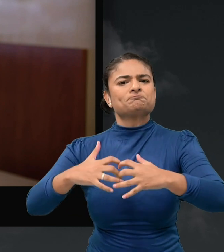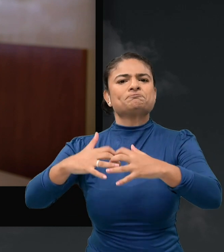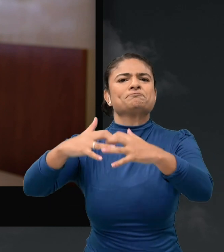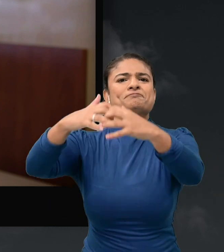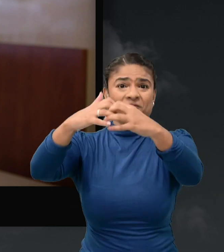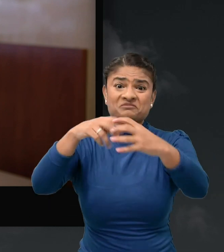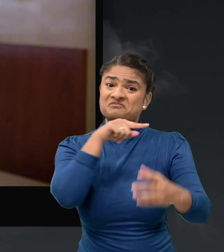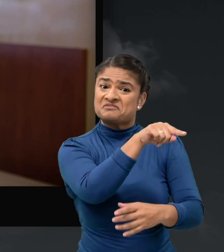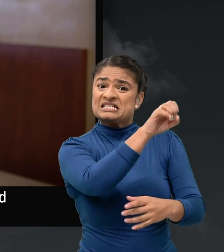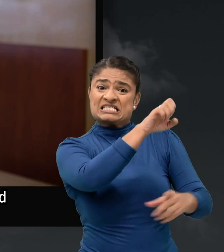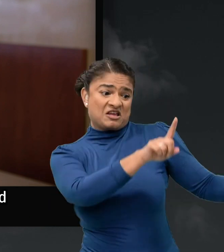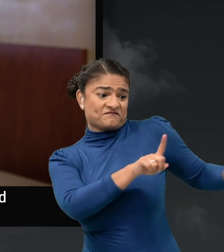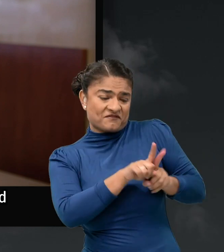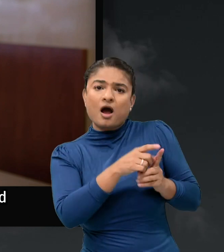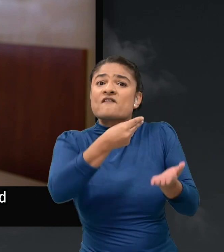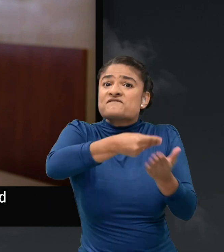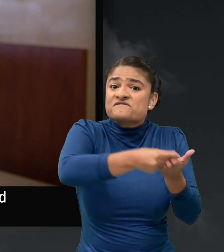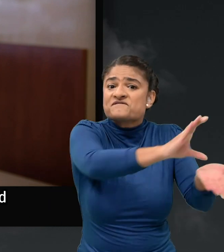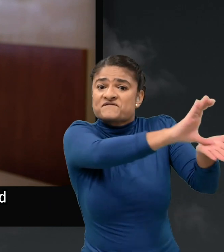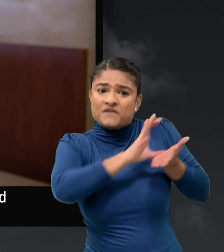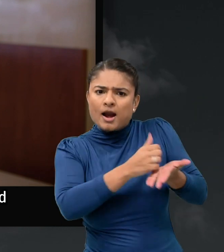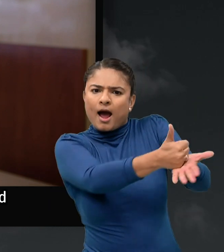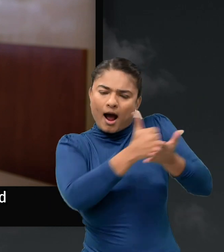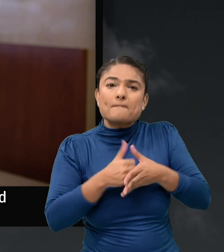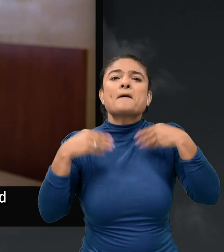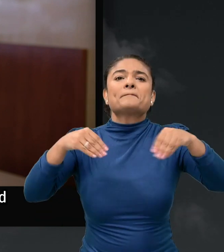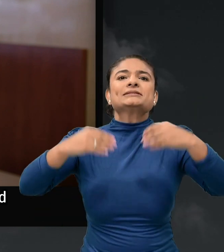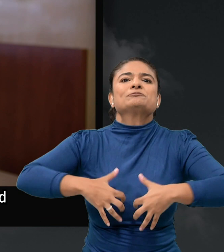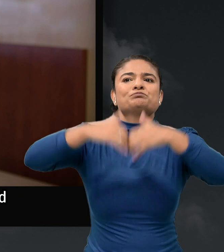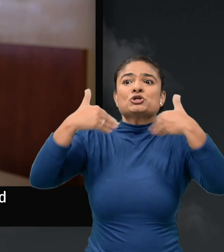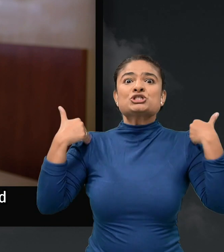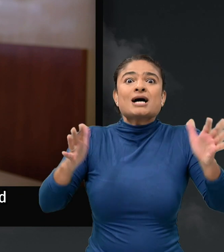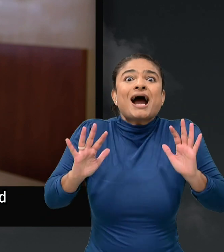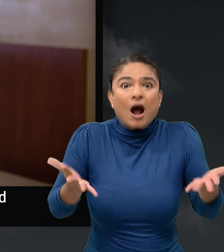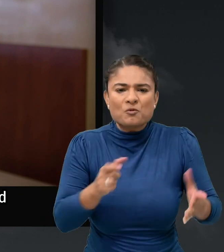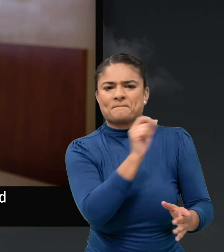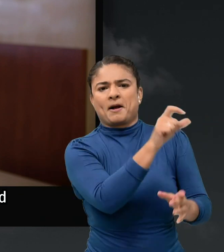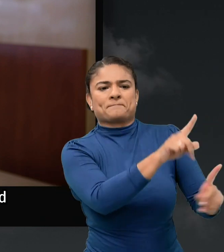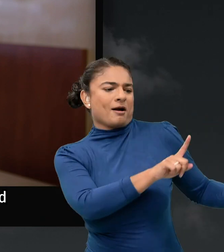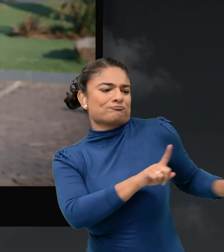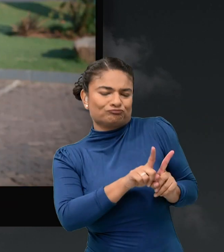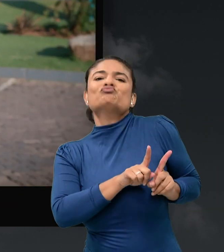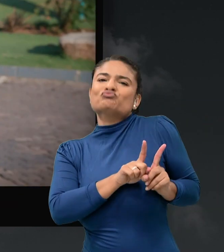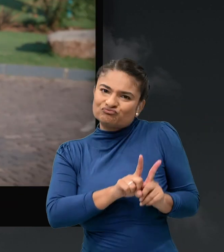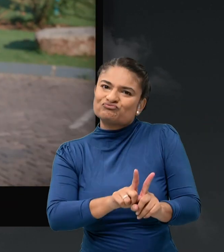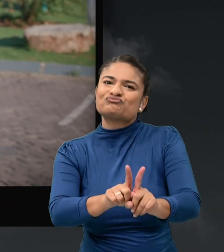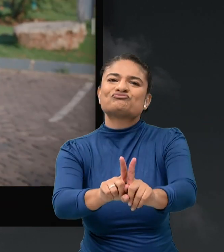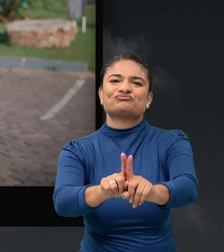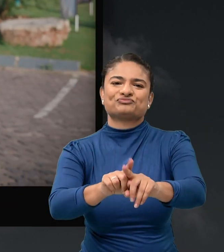tsela ena re o fe tšhelete o qale kgwebo ena e o batlang ho e qala.